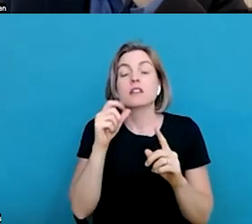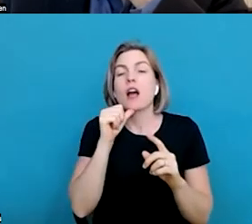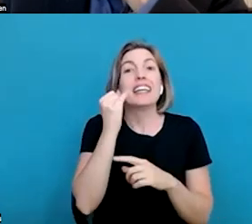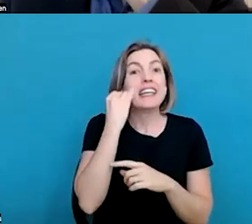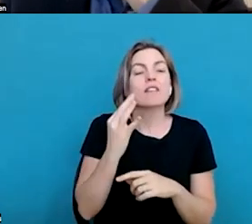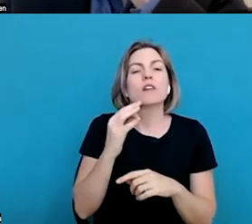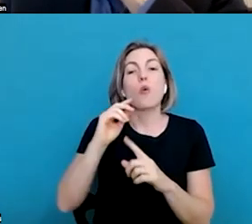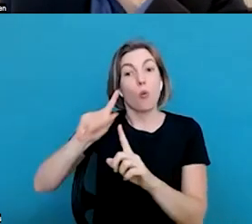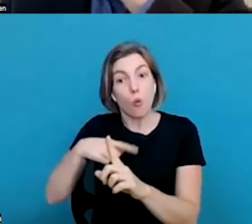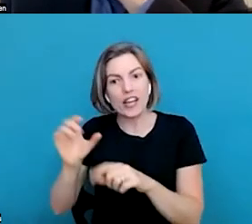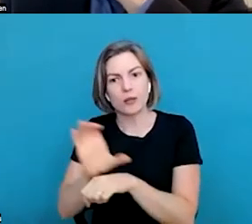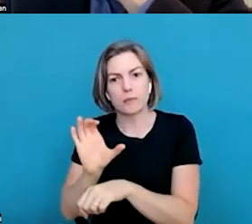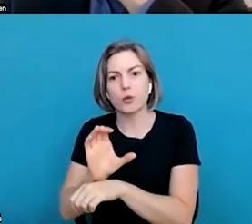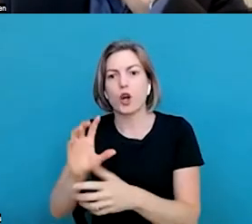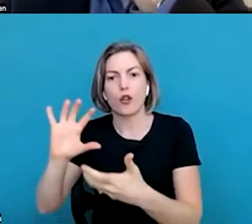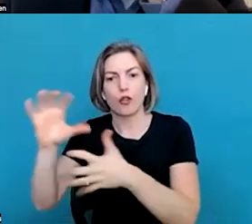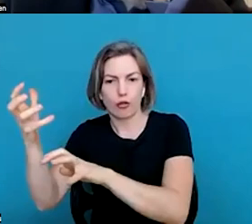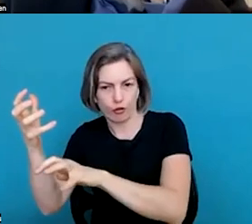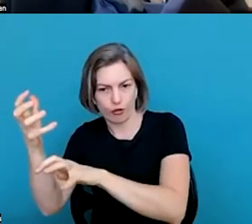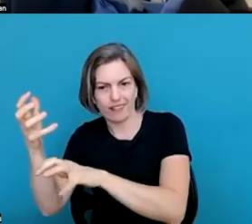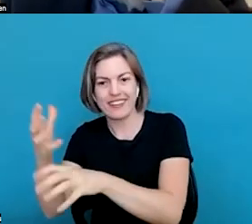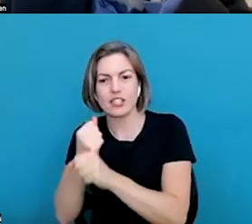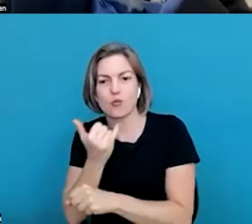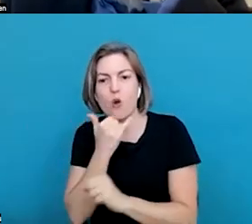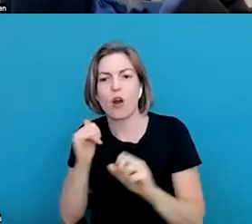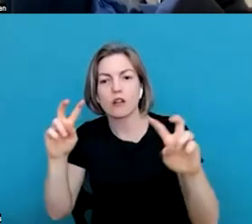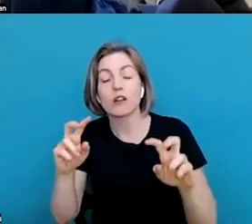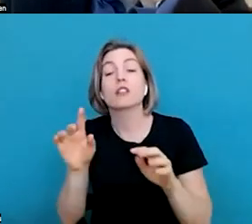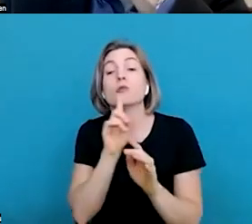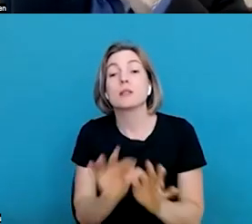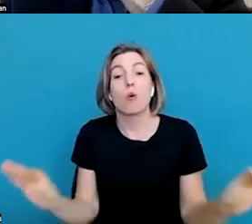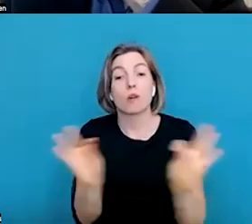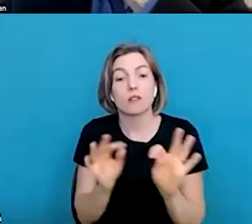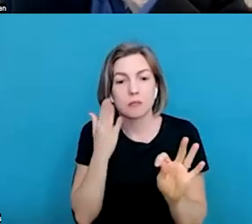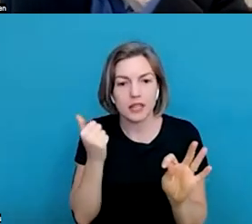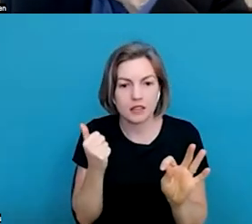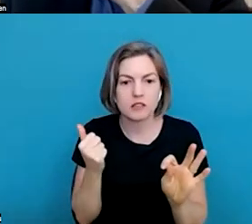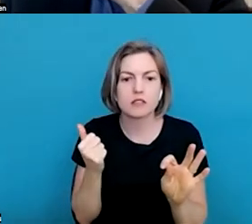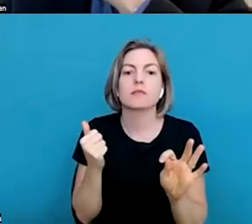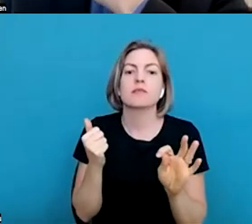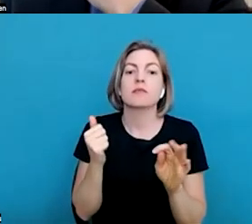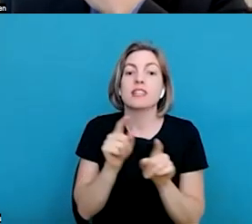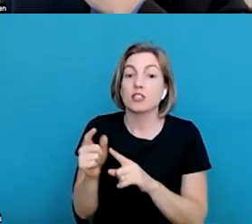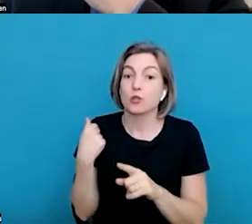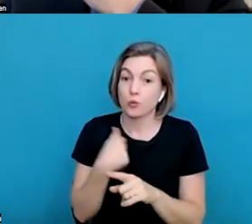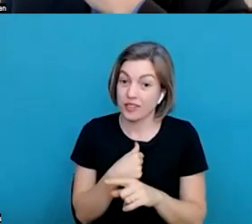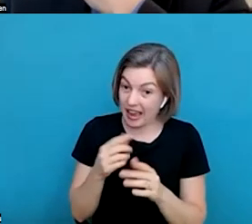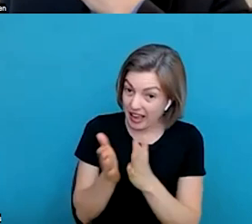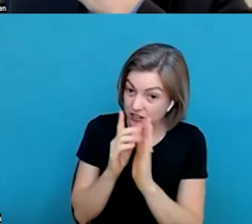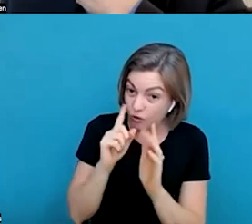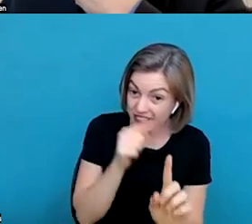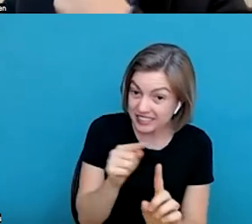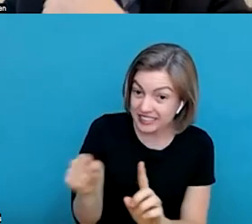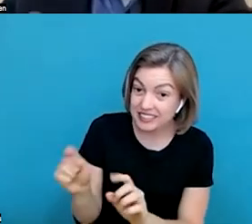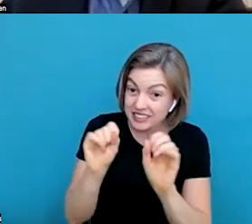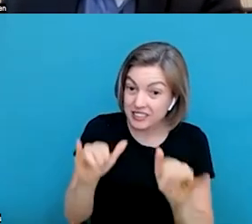the computer gets it wrong. And I think that's really important, because as we ask for these systems to